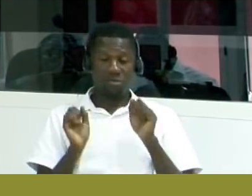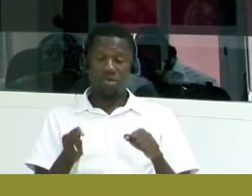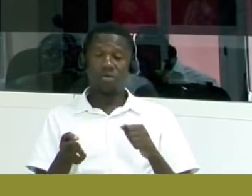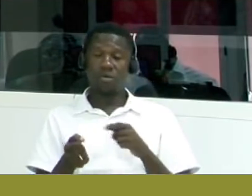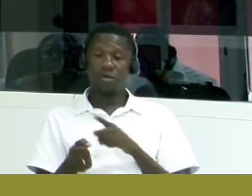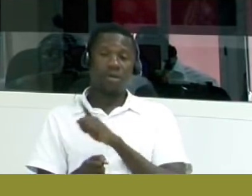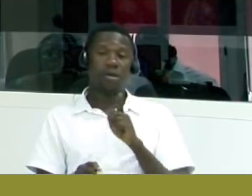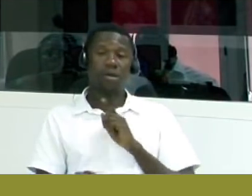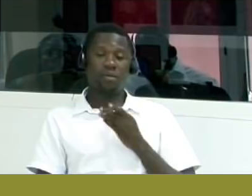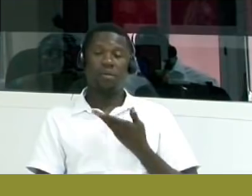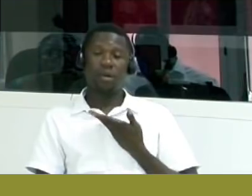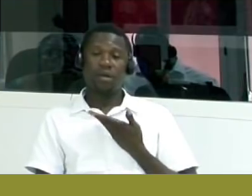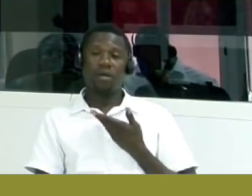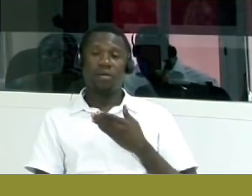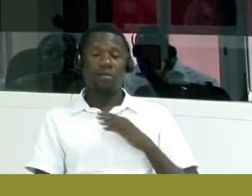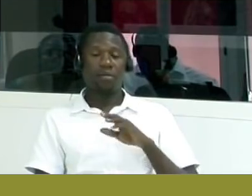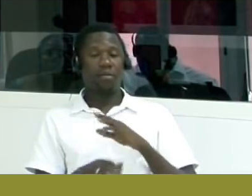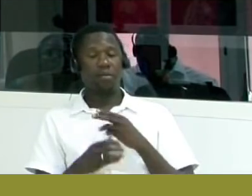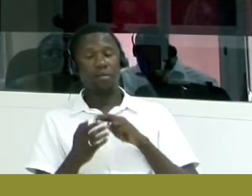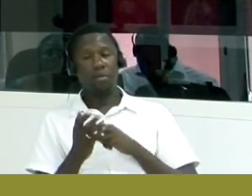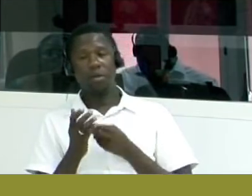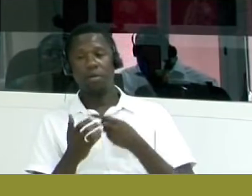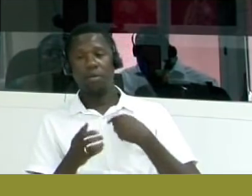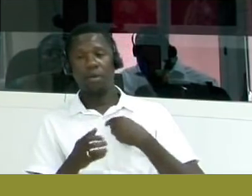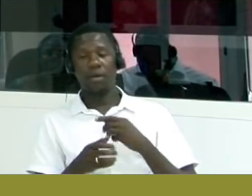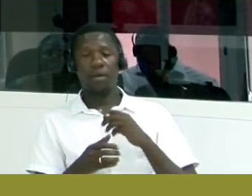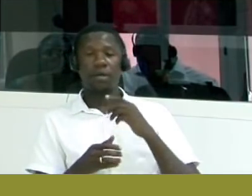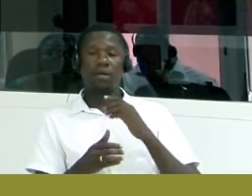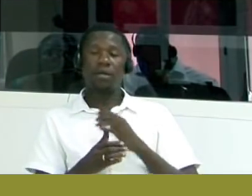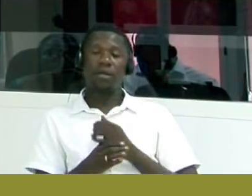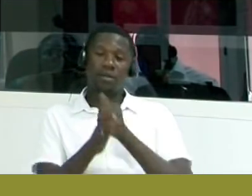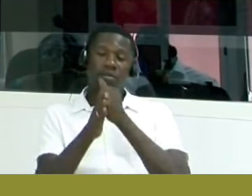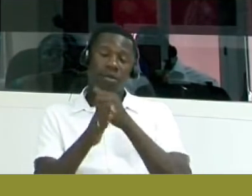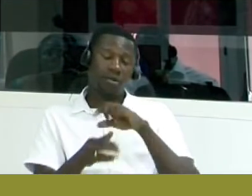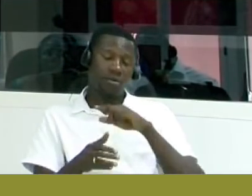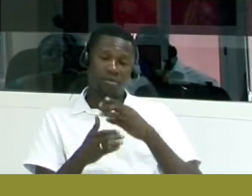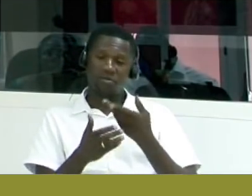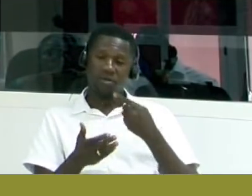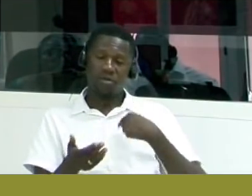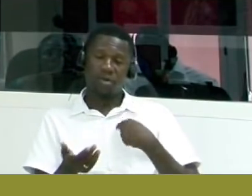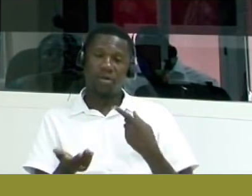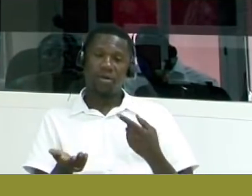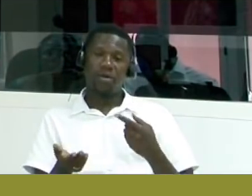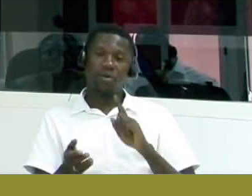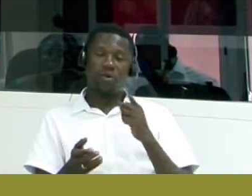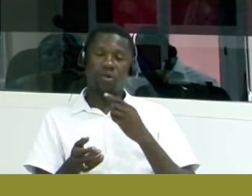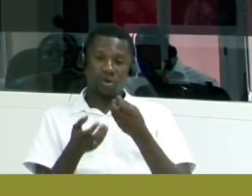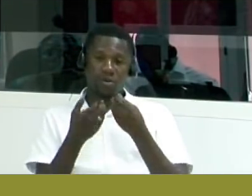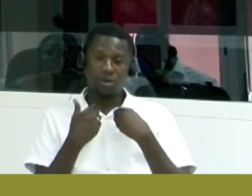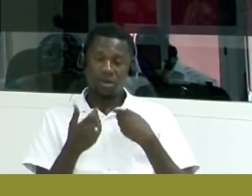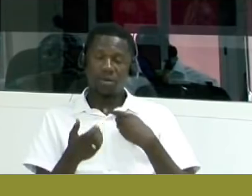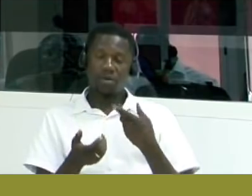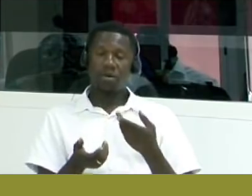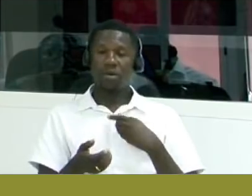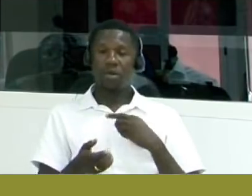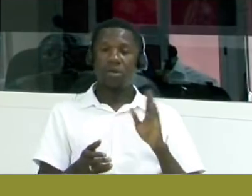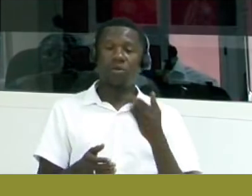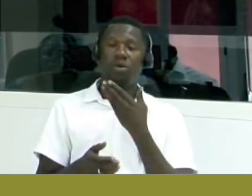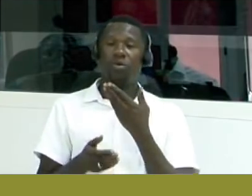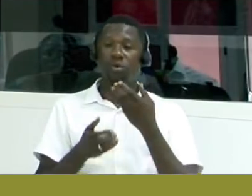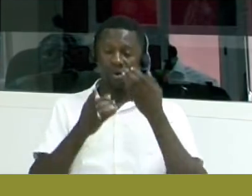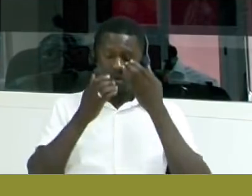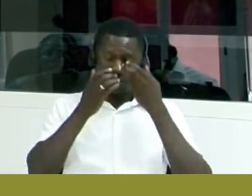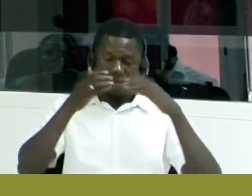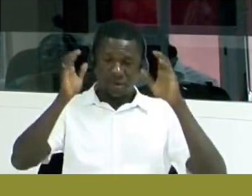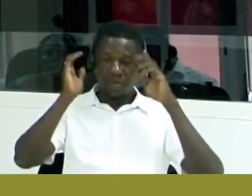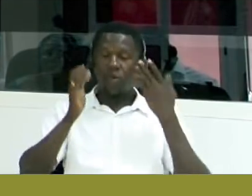they may have meant my deputy instead of me, because what you are quoting for me now, that I went to the airport, to the college when the people were